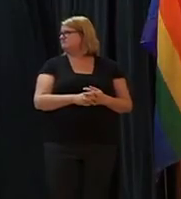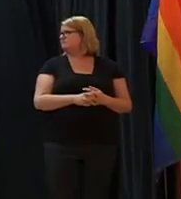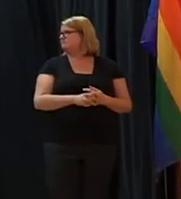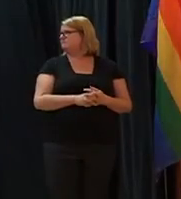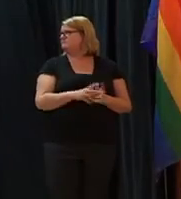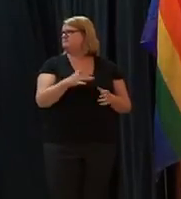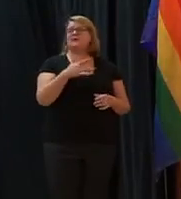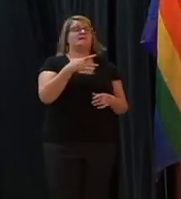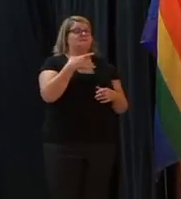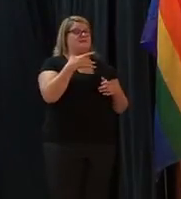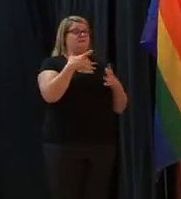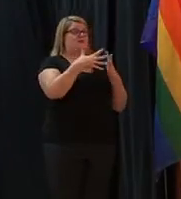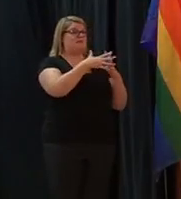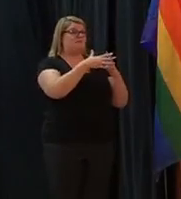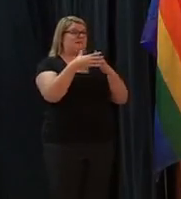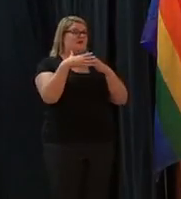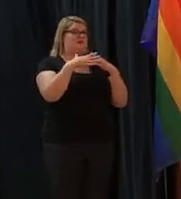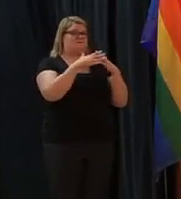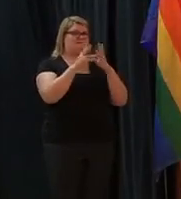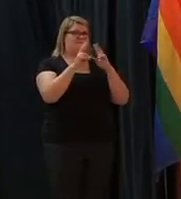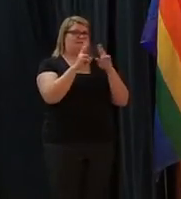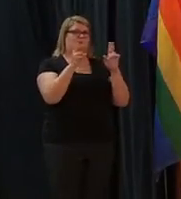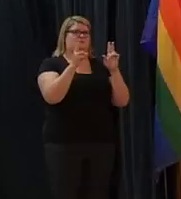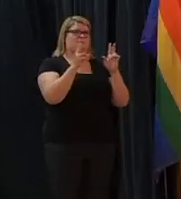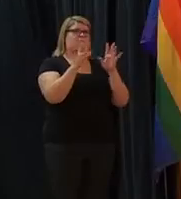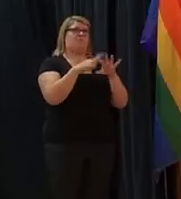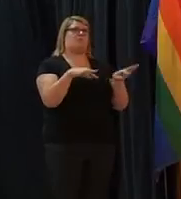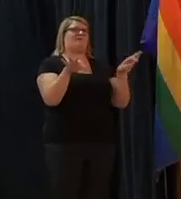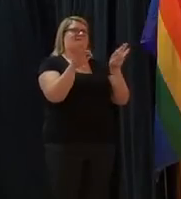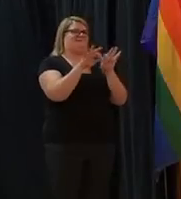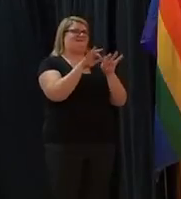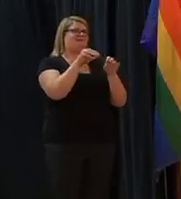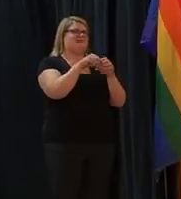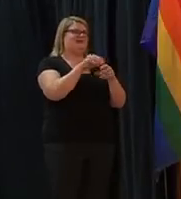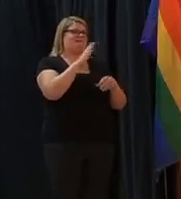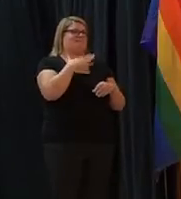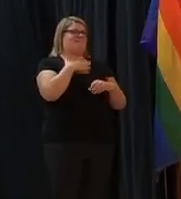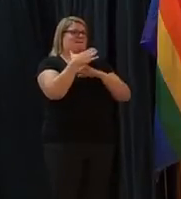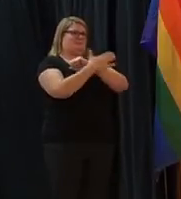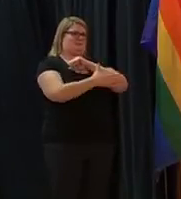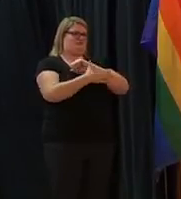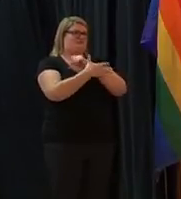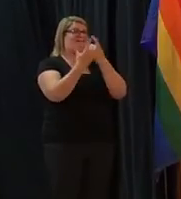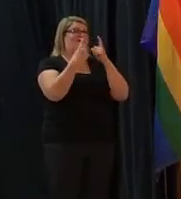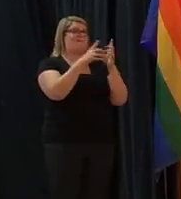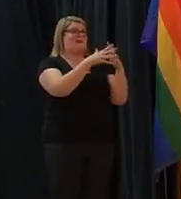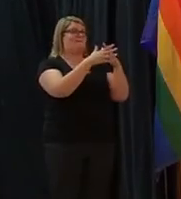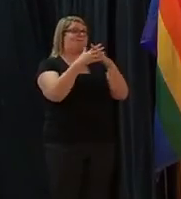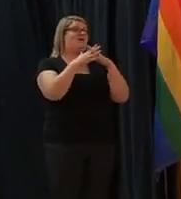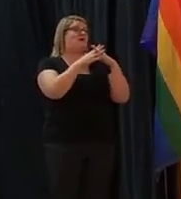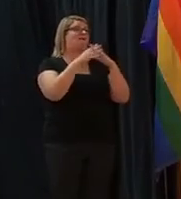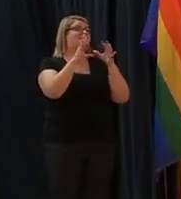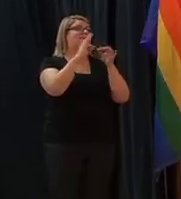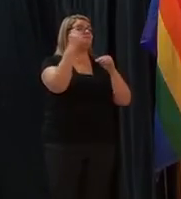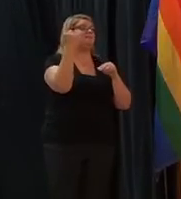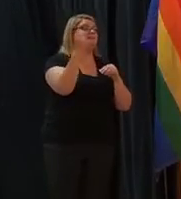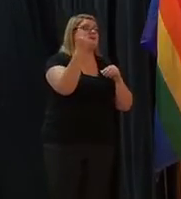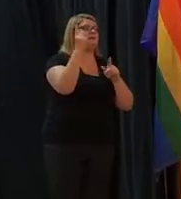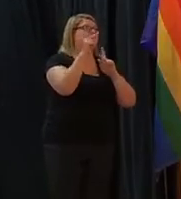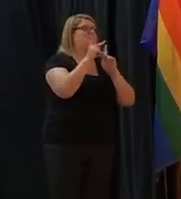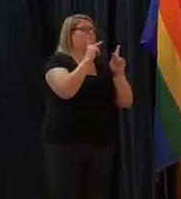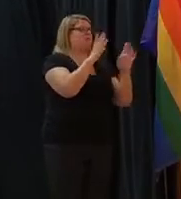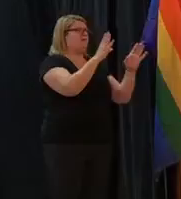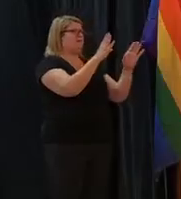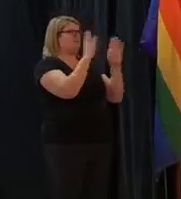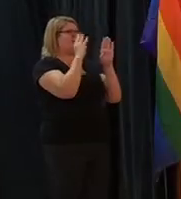I think America is very influential, especially in my country. Whenever America speaks, people do listen. In my country,